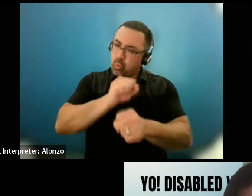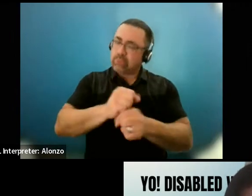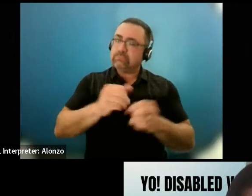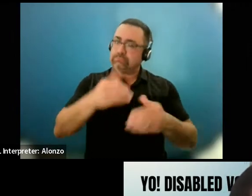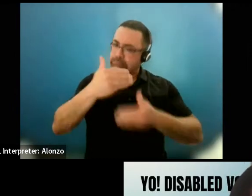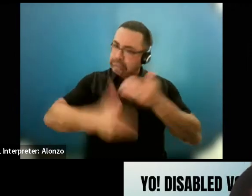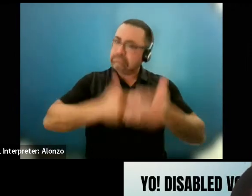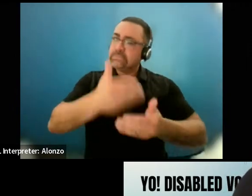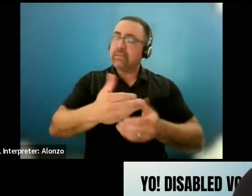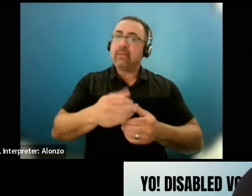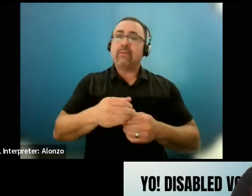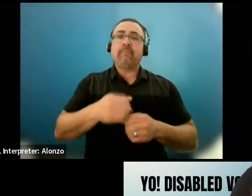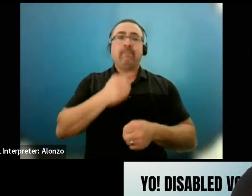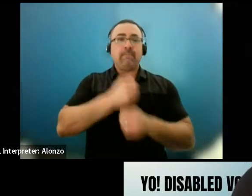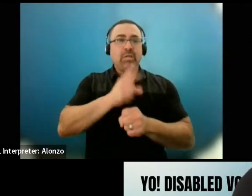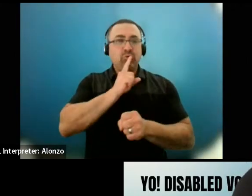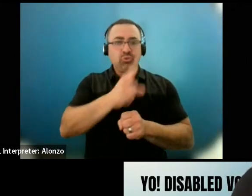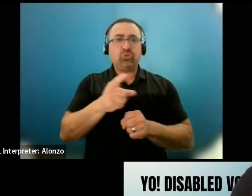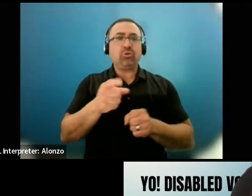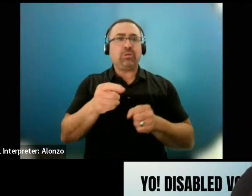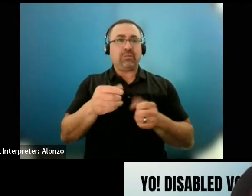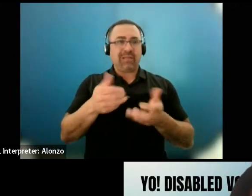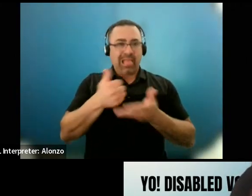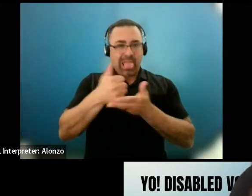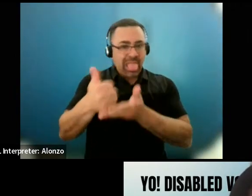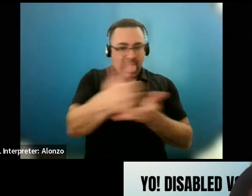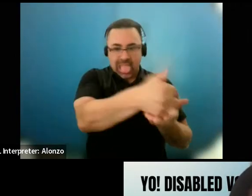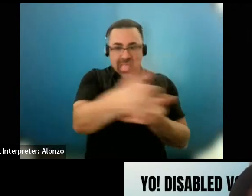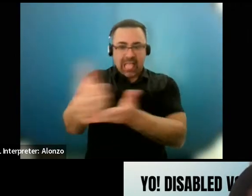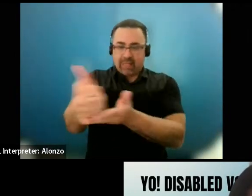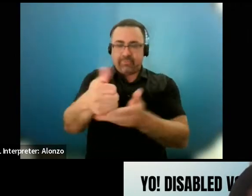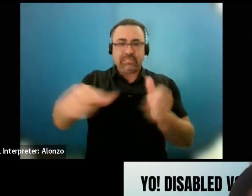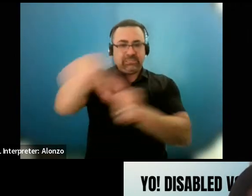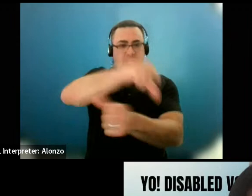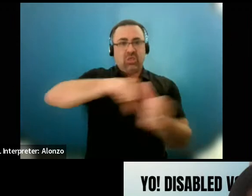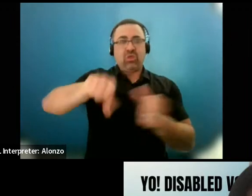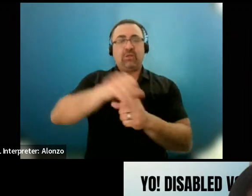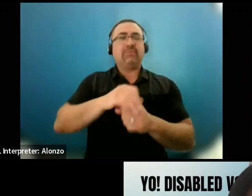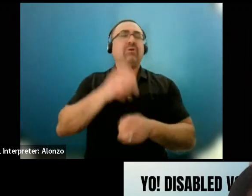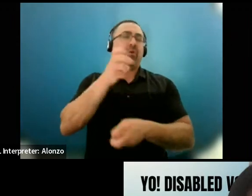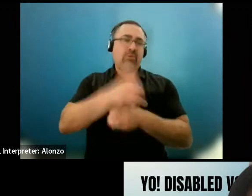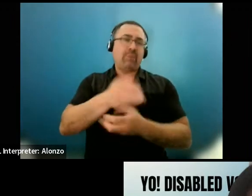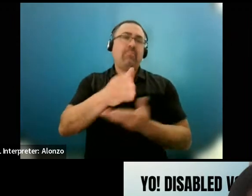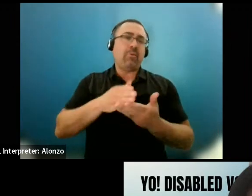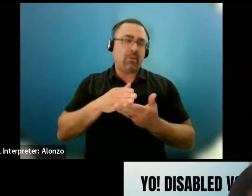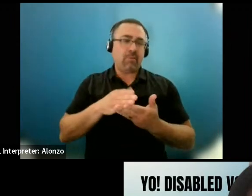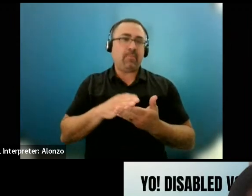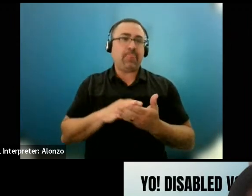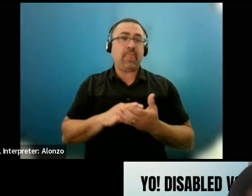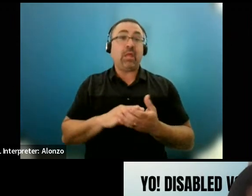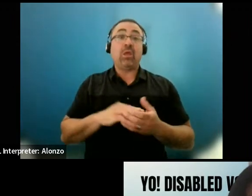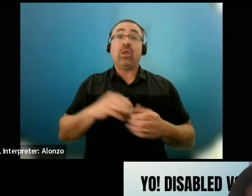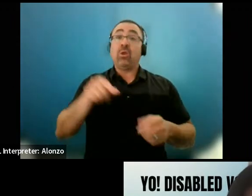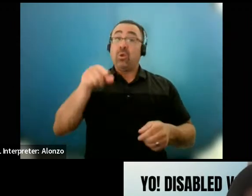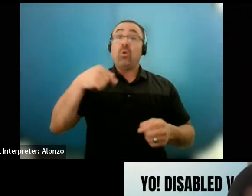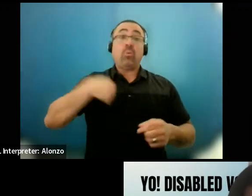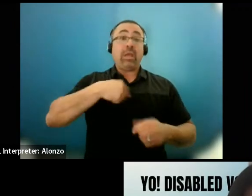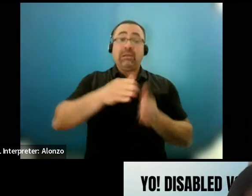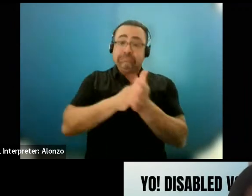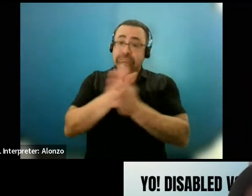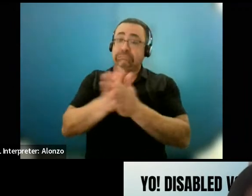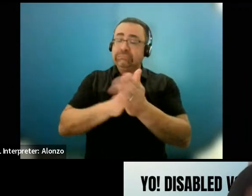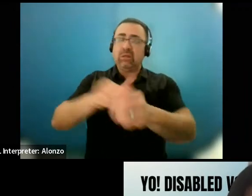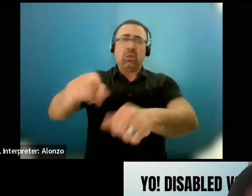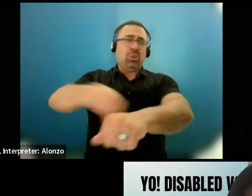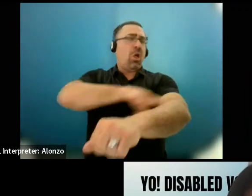make sure that it goes both directions. So I think that's the hard thing is to remember we are in it for the long game. And that means